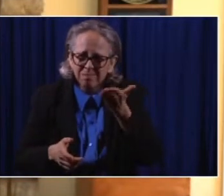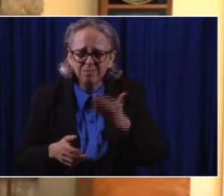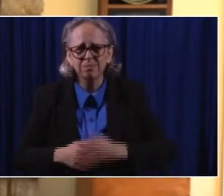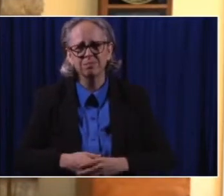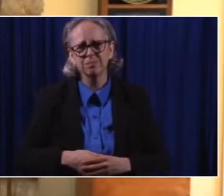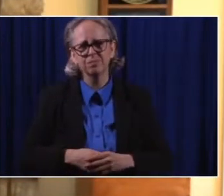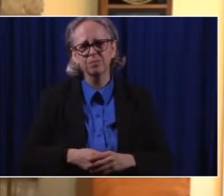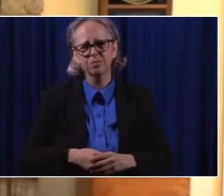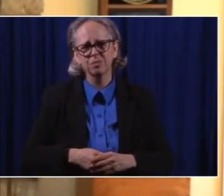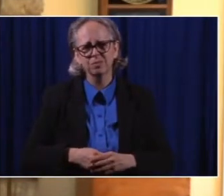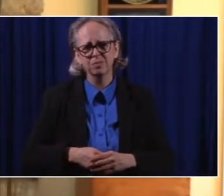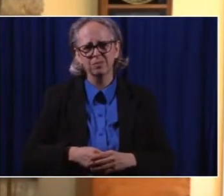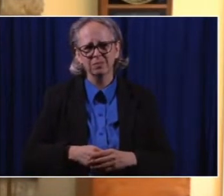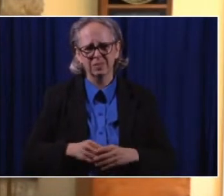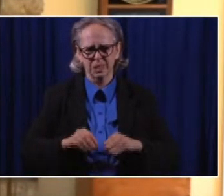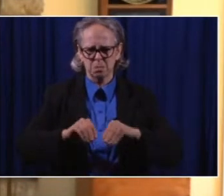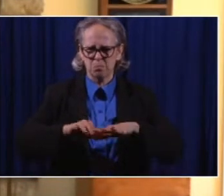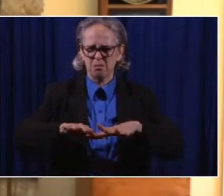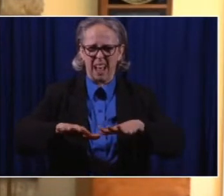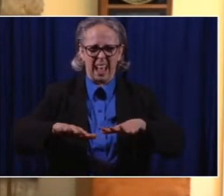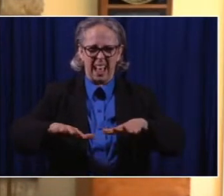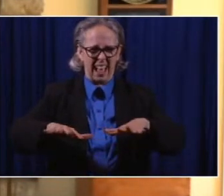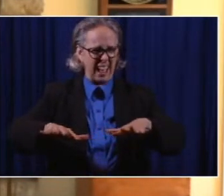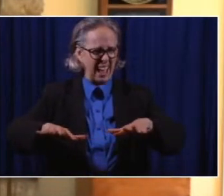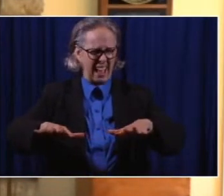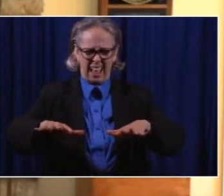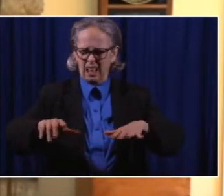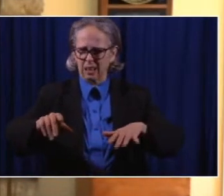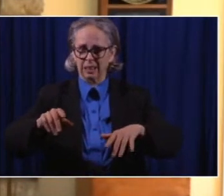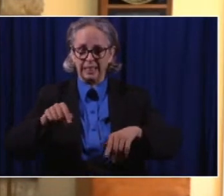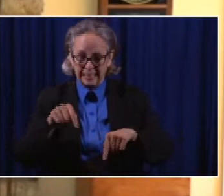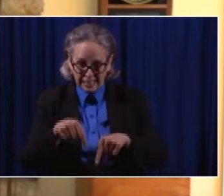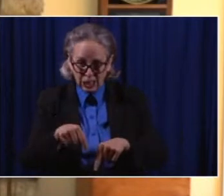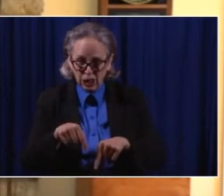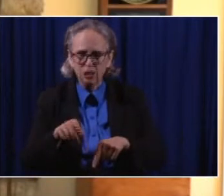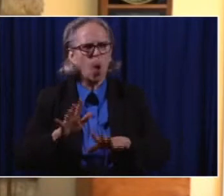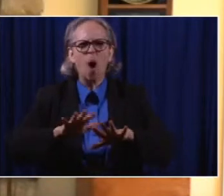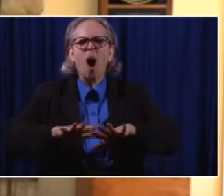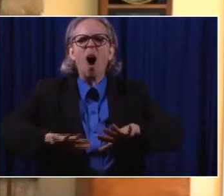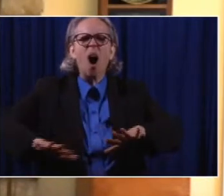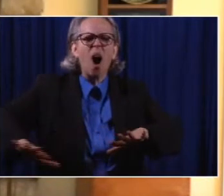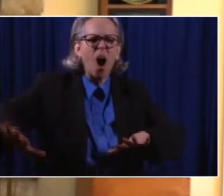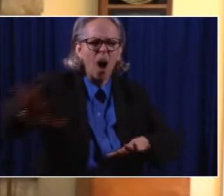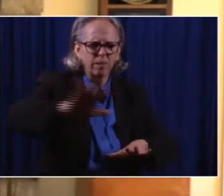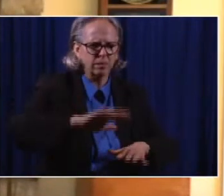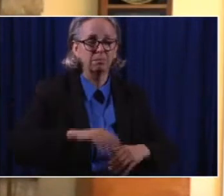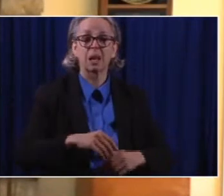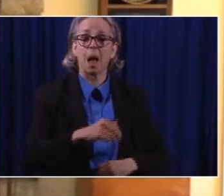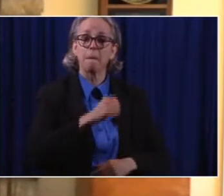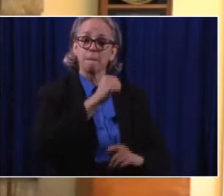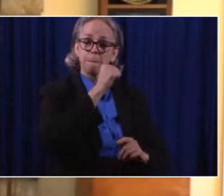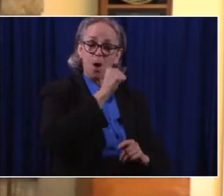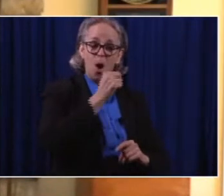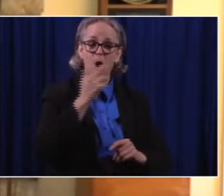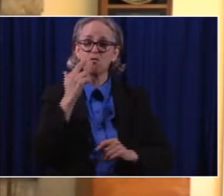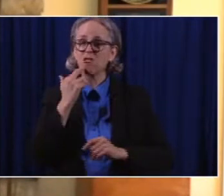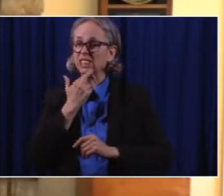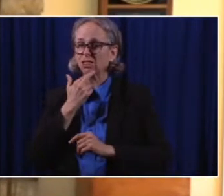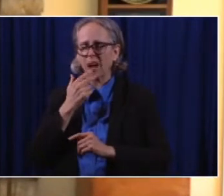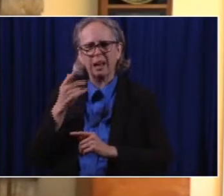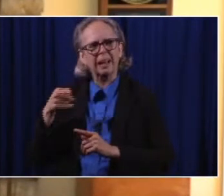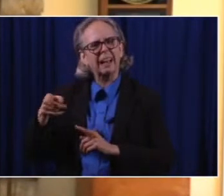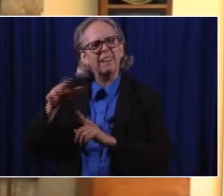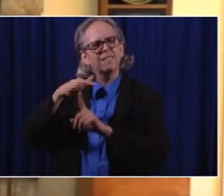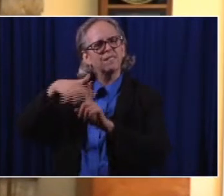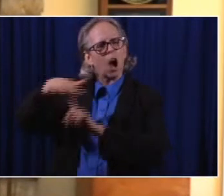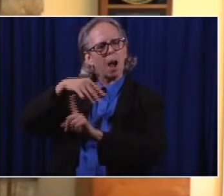places. But when you look at a bar and you look at a restaurant, there is a reason that other states, I mean,